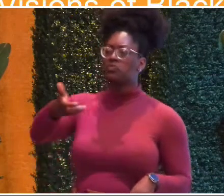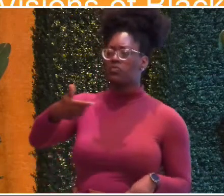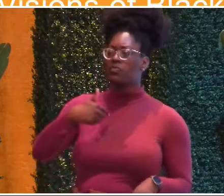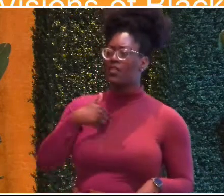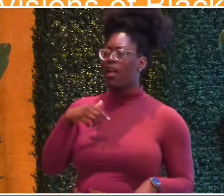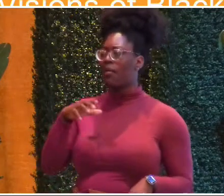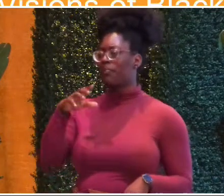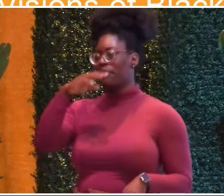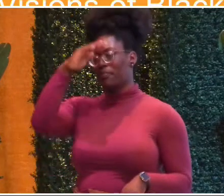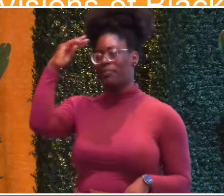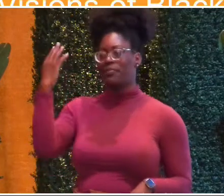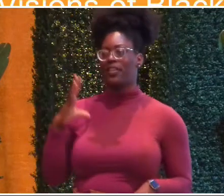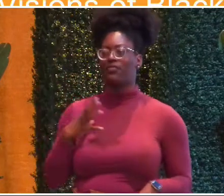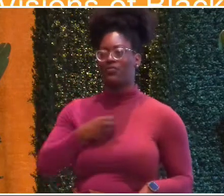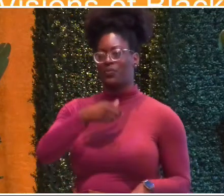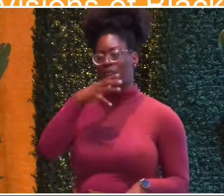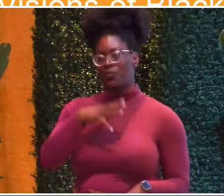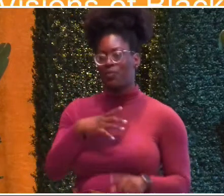honey,